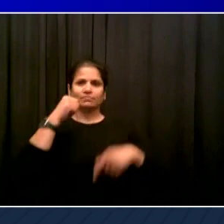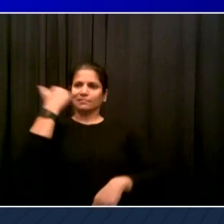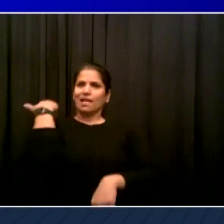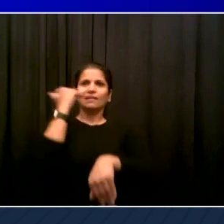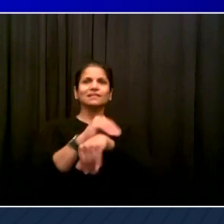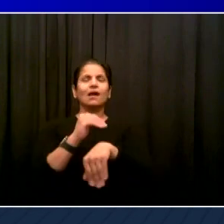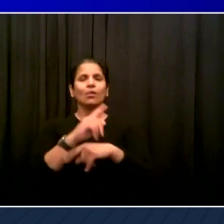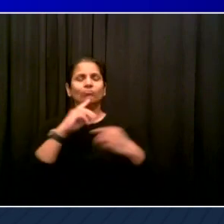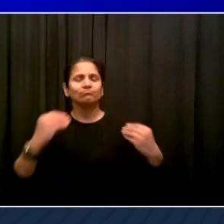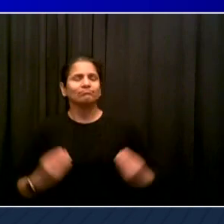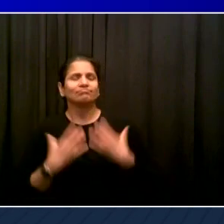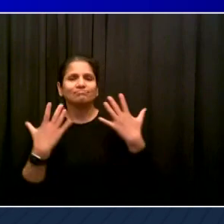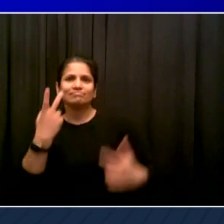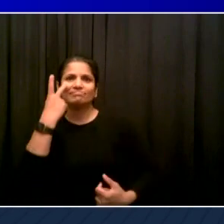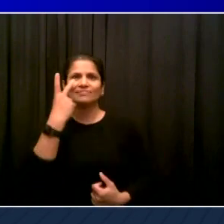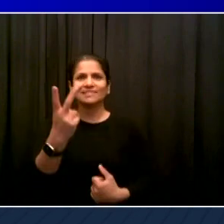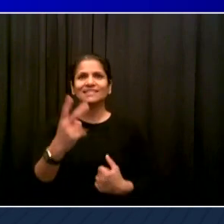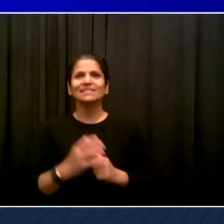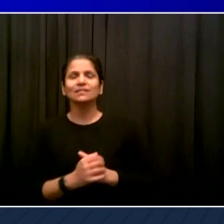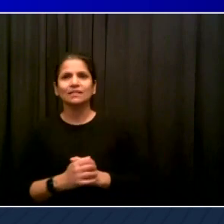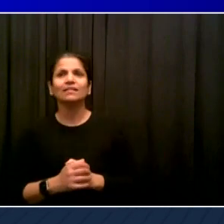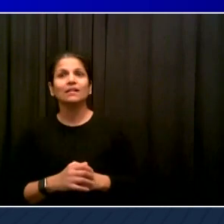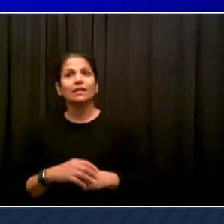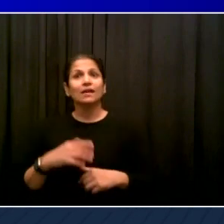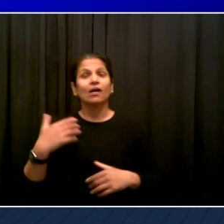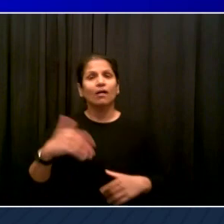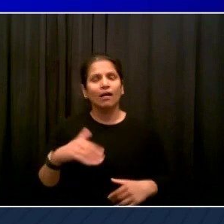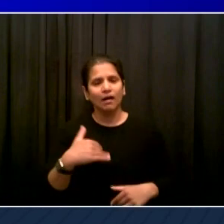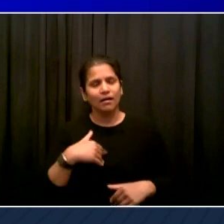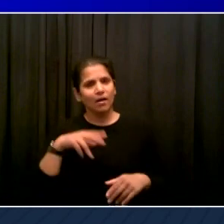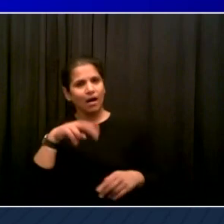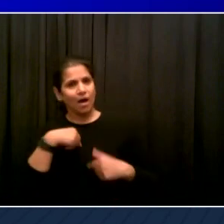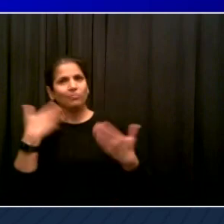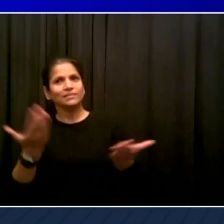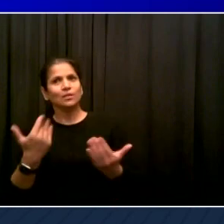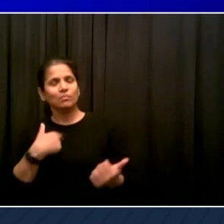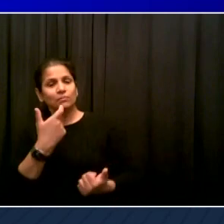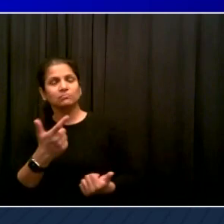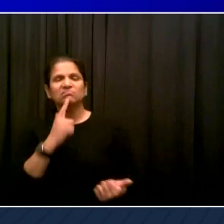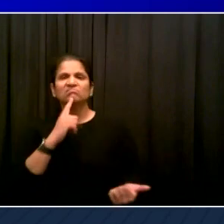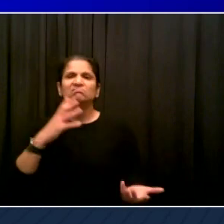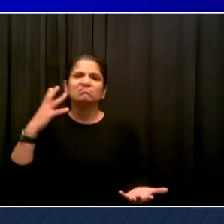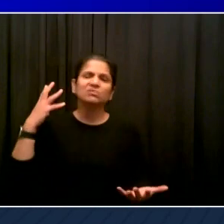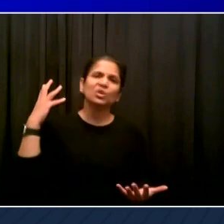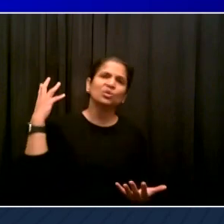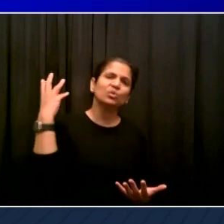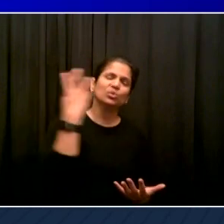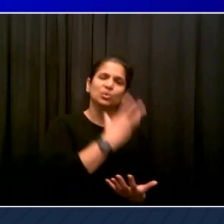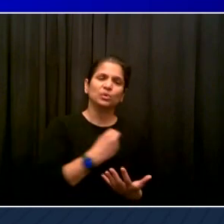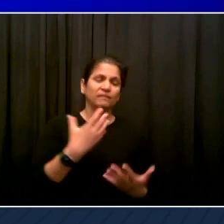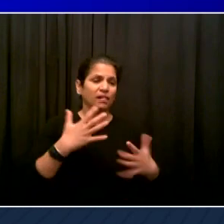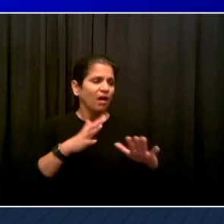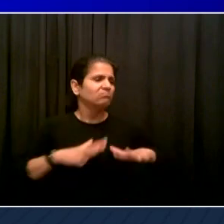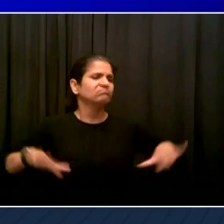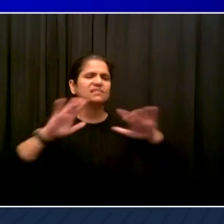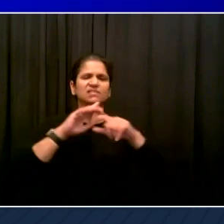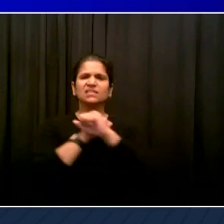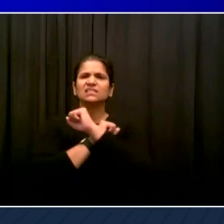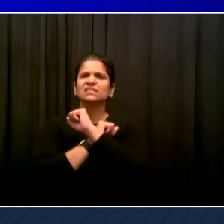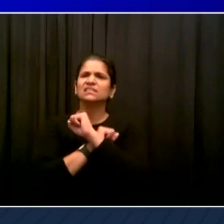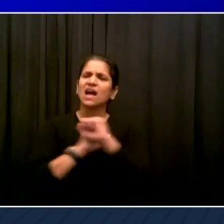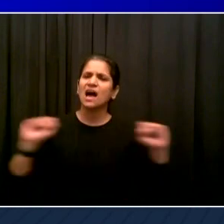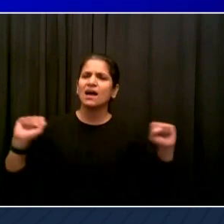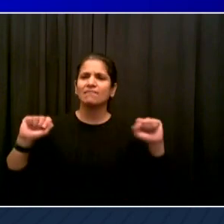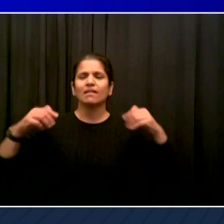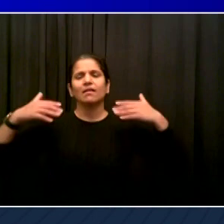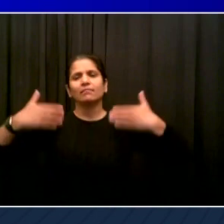live performance again. And it was done beautifully. Everything was safe and carefully handled by BAM, and everyone at Prospect Park thanked them. I thank them for